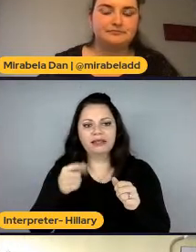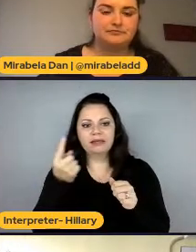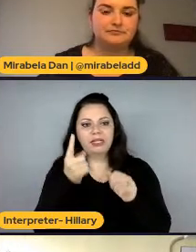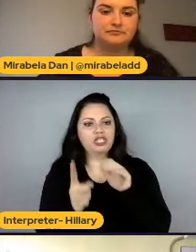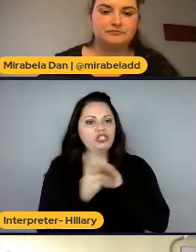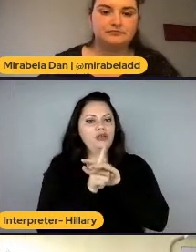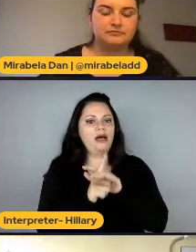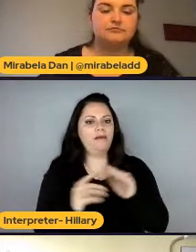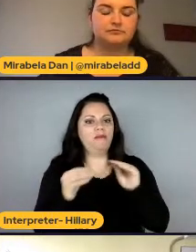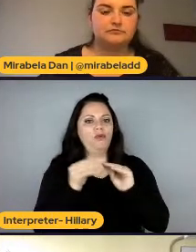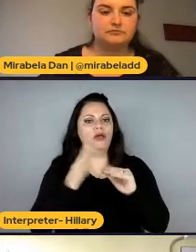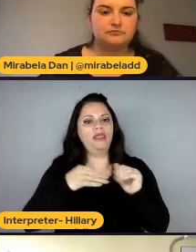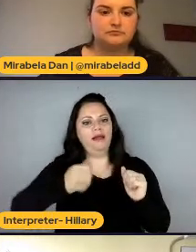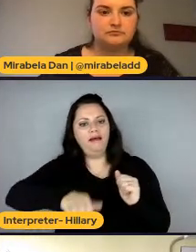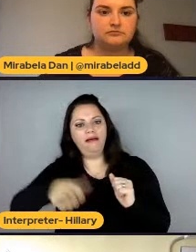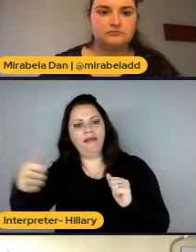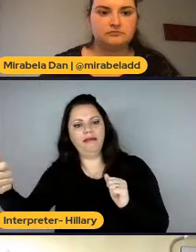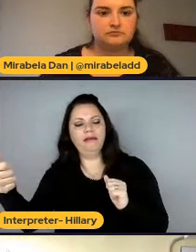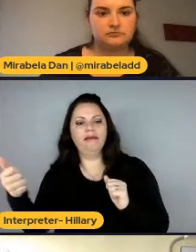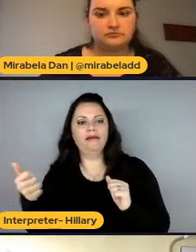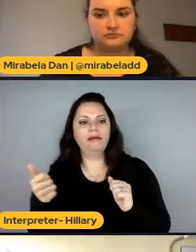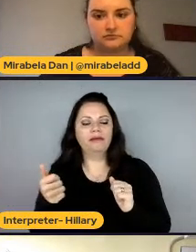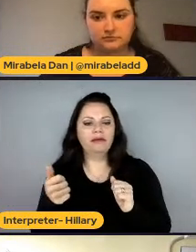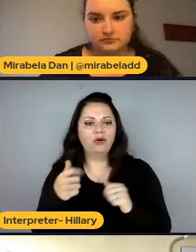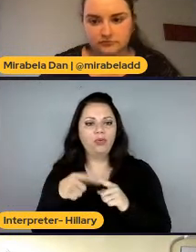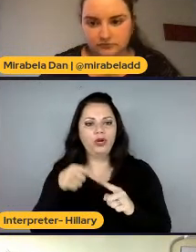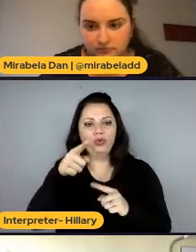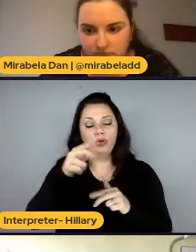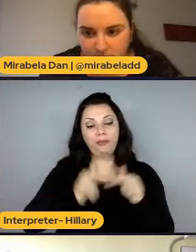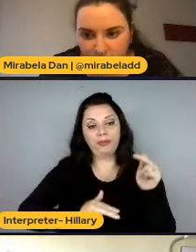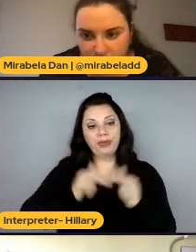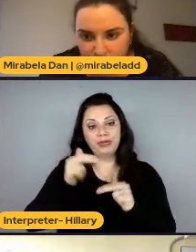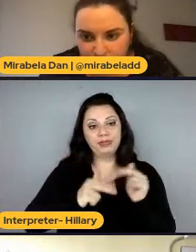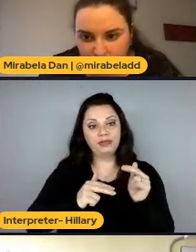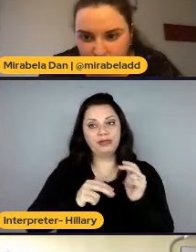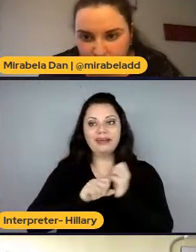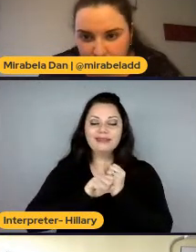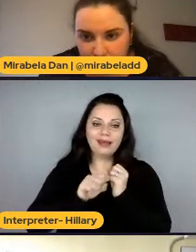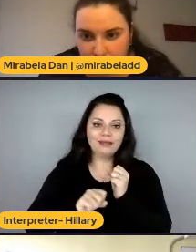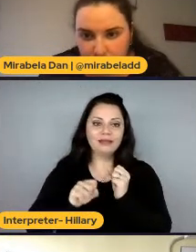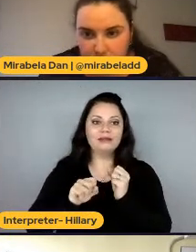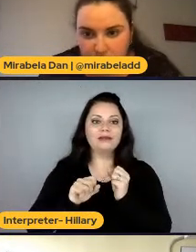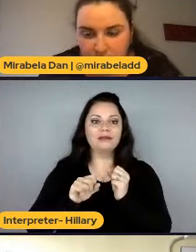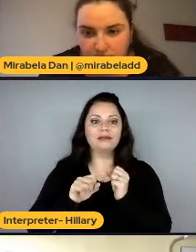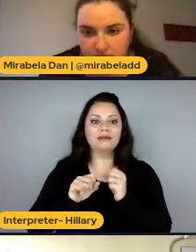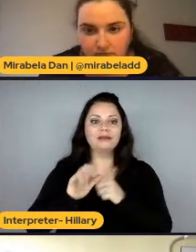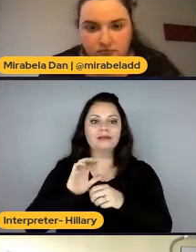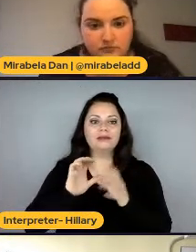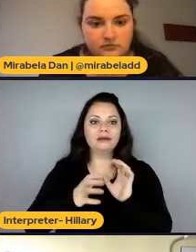than anything, when you were building this, when you were extending the constructs?